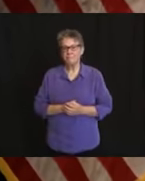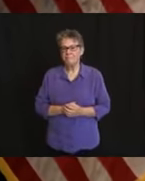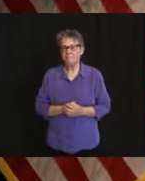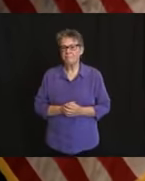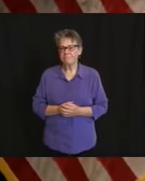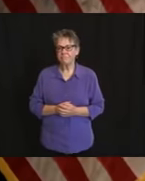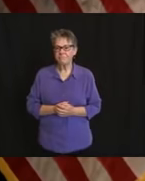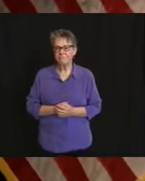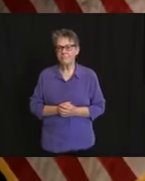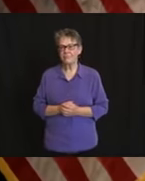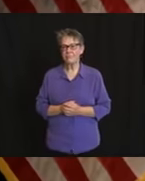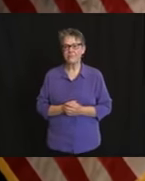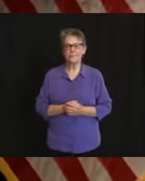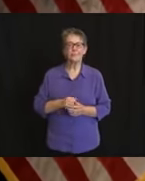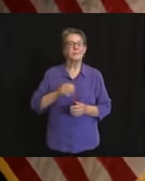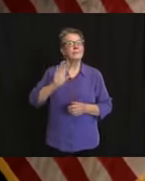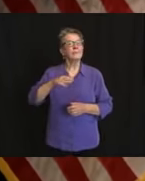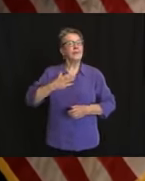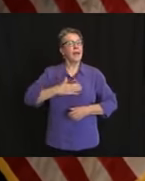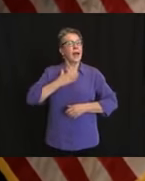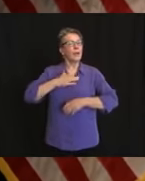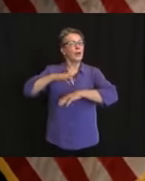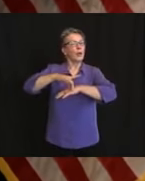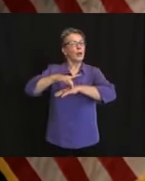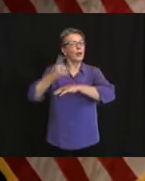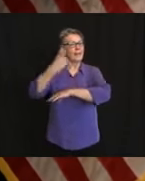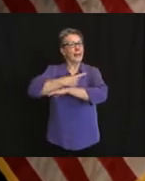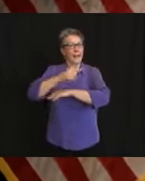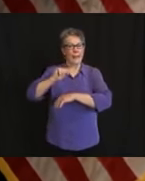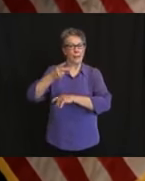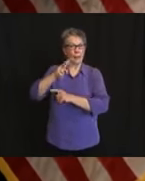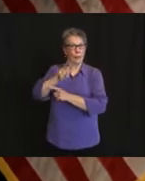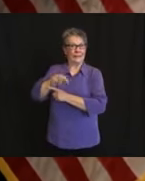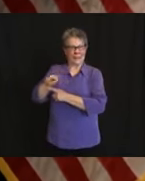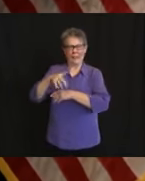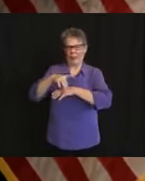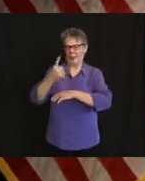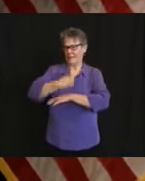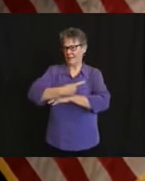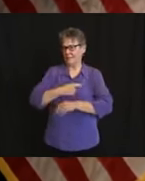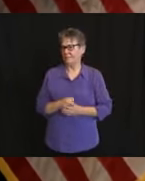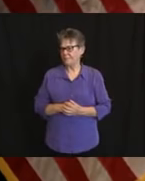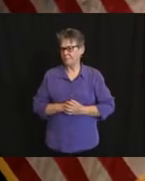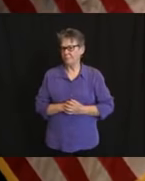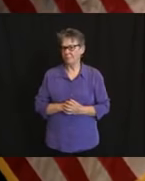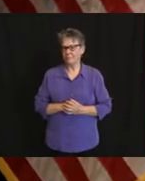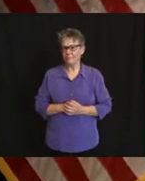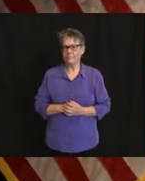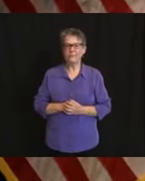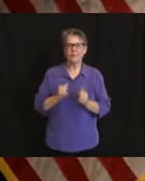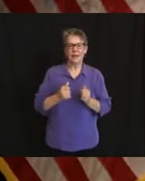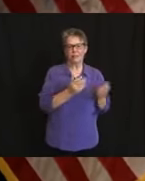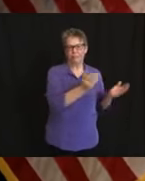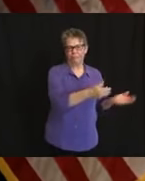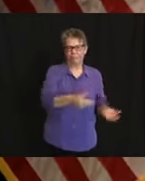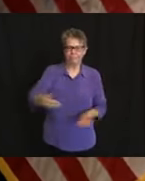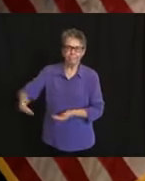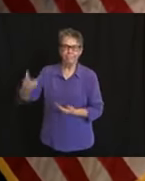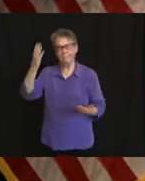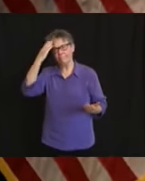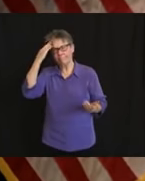Happy Earth Day. I'm joined by the woman on my right who needs no introduction, the Commissioner of the Department of Health, Judy Persicelli.